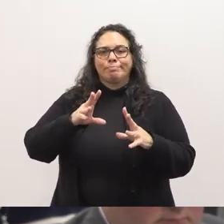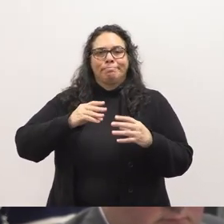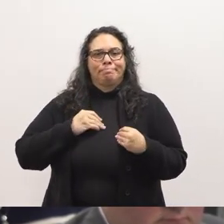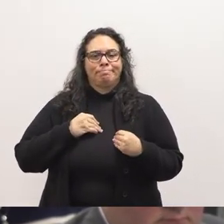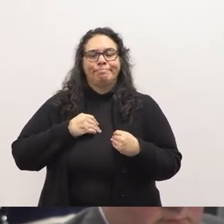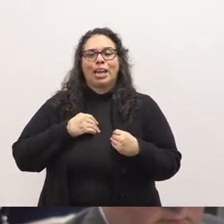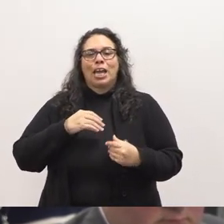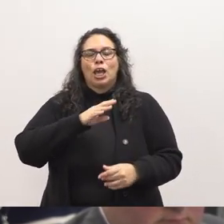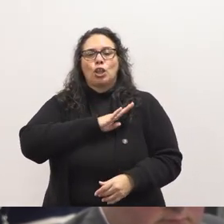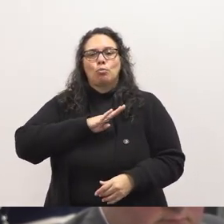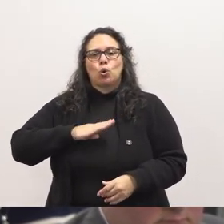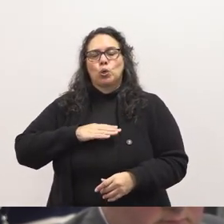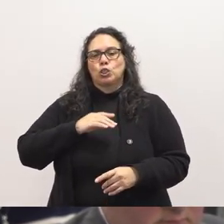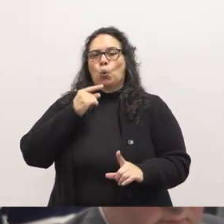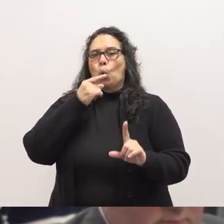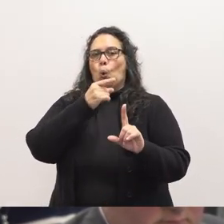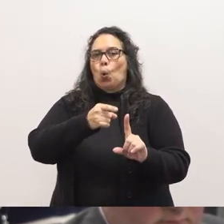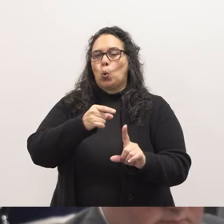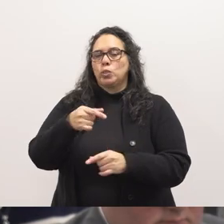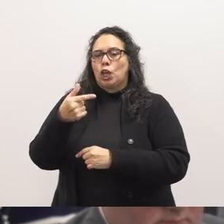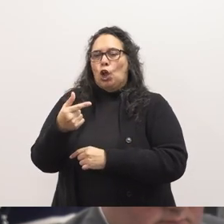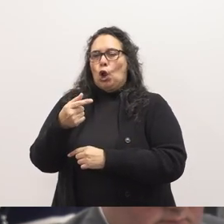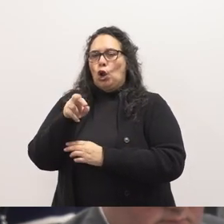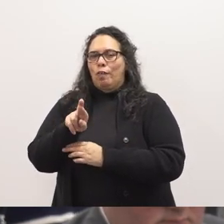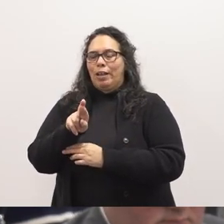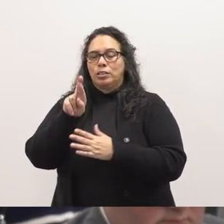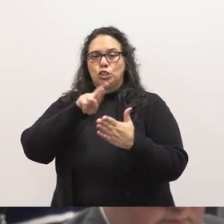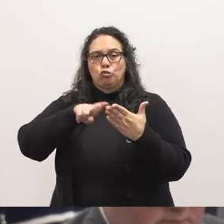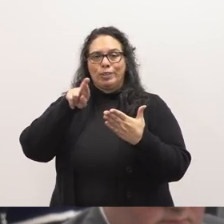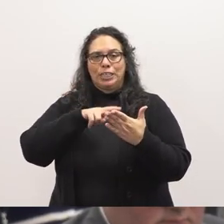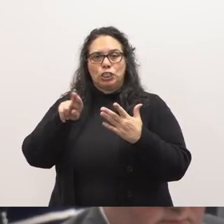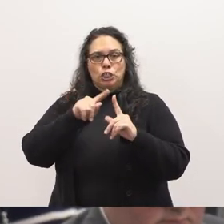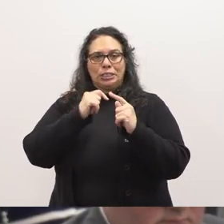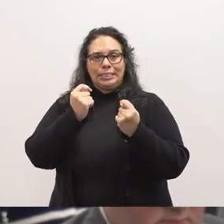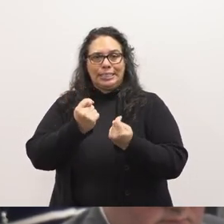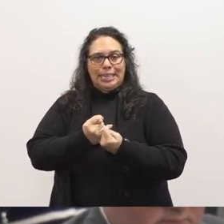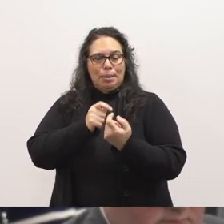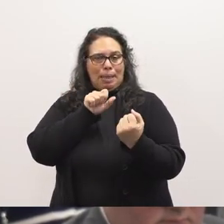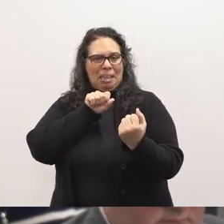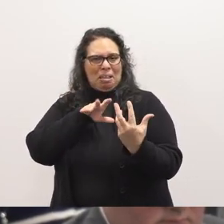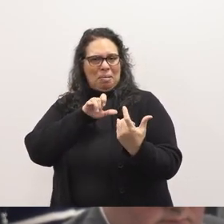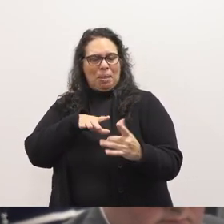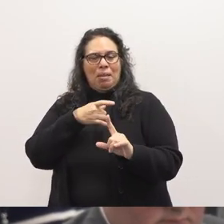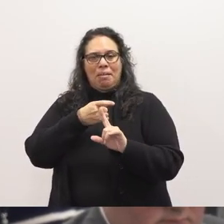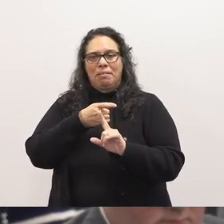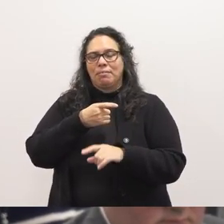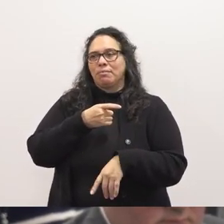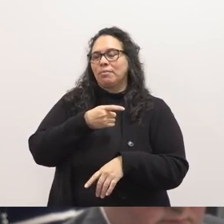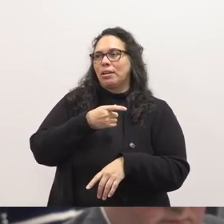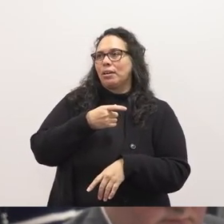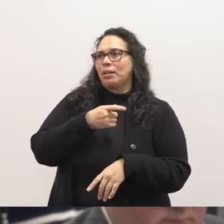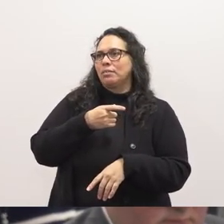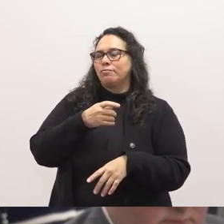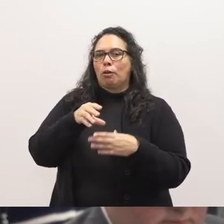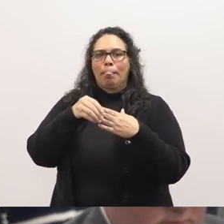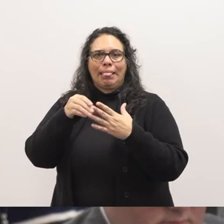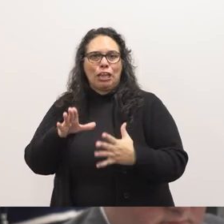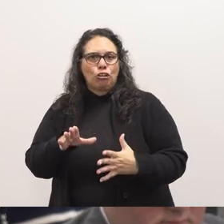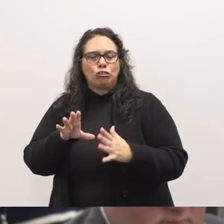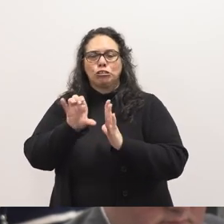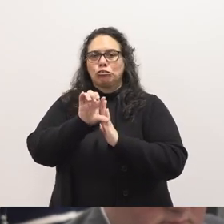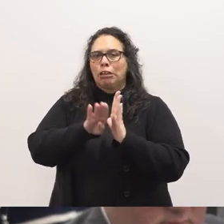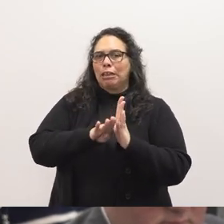board goals and the guardrails, our research team, with input from district leaders, as well as curriculum